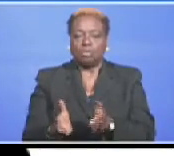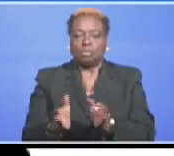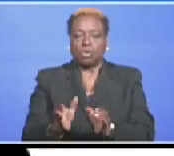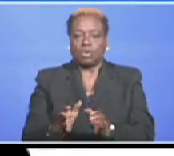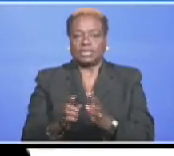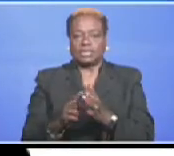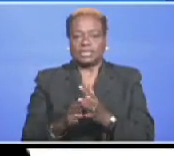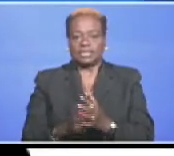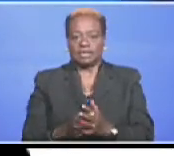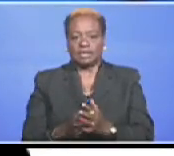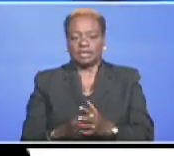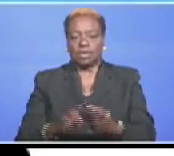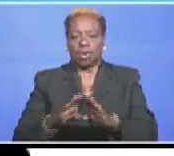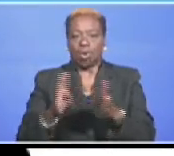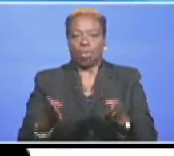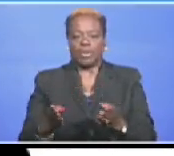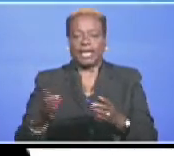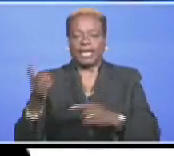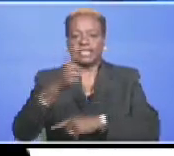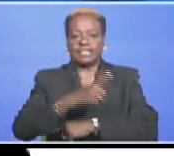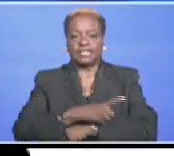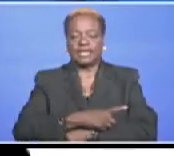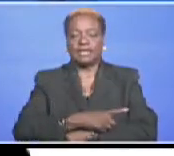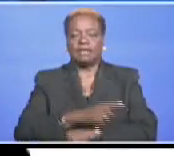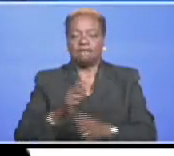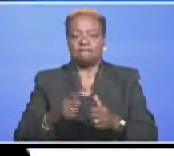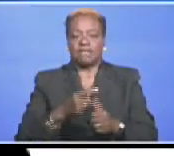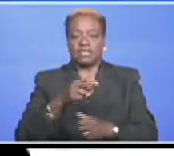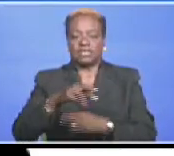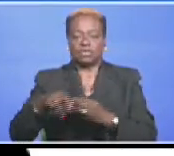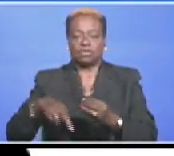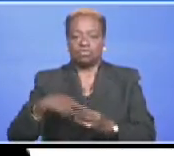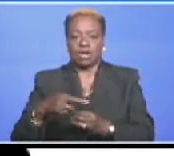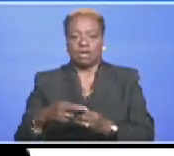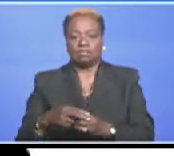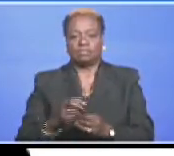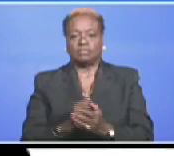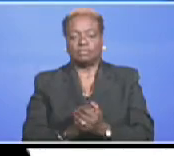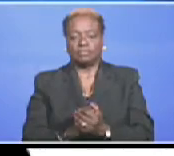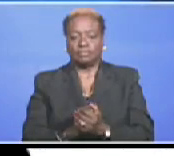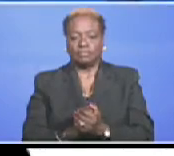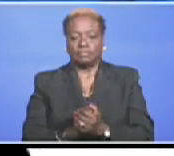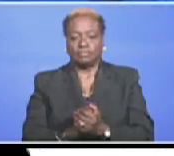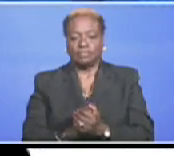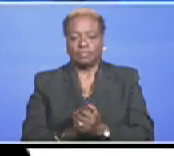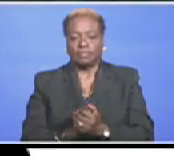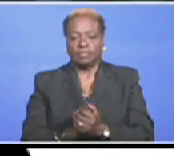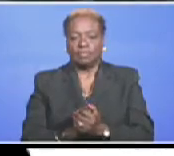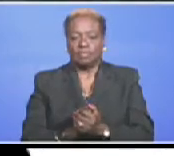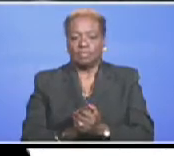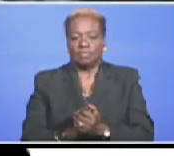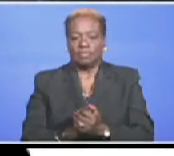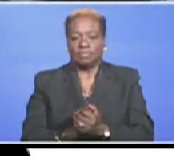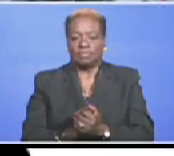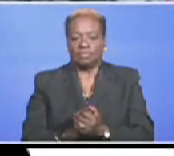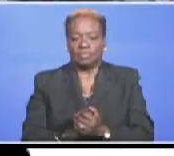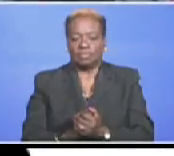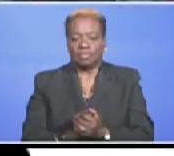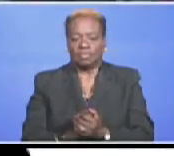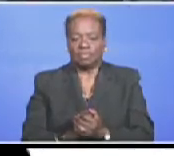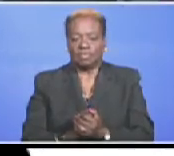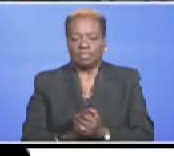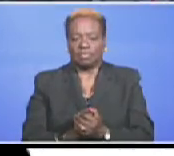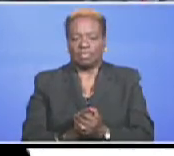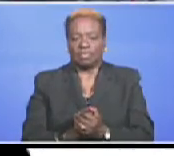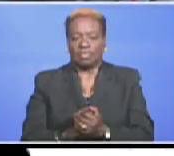the opening day in the first round, and she fell in straight sets to American Ella Subramanian. It didn't go as well as